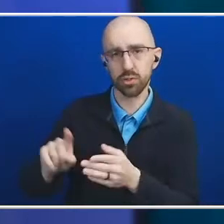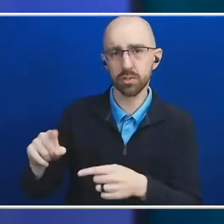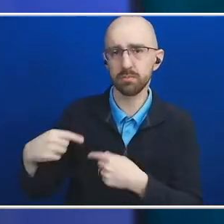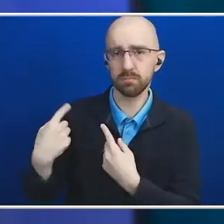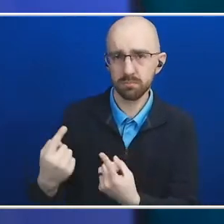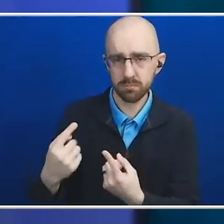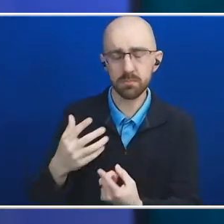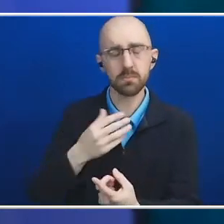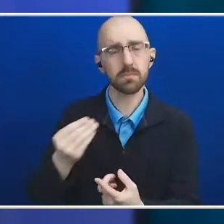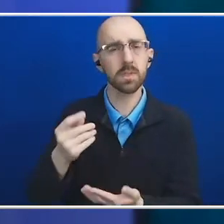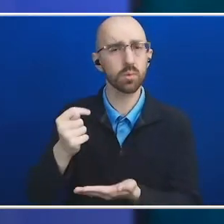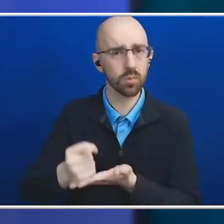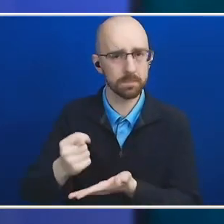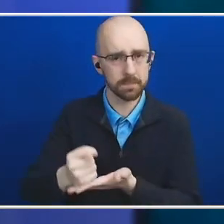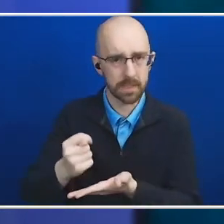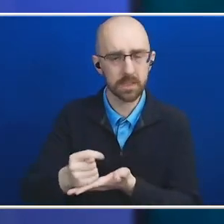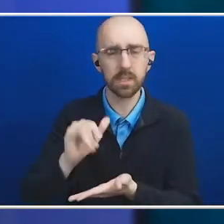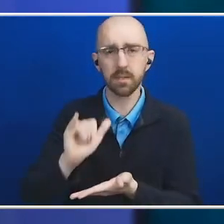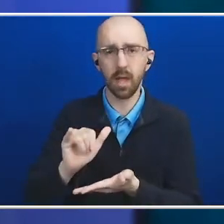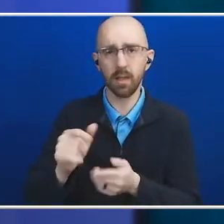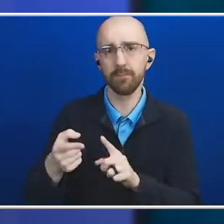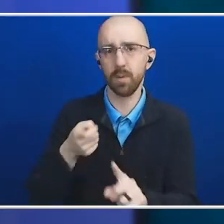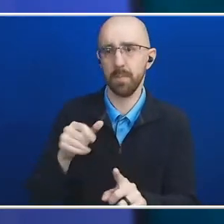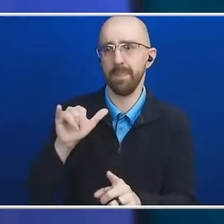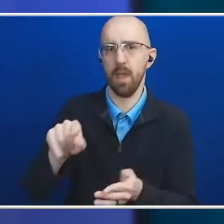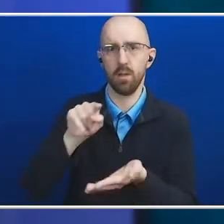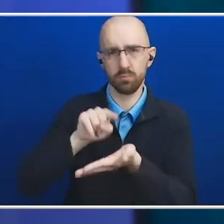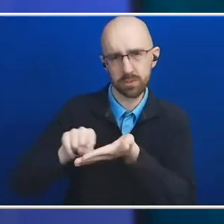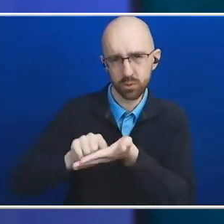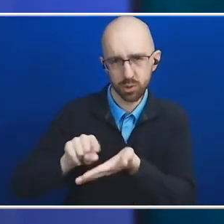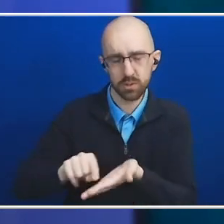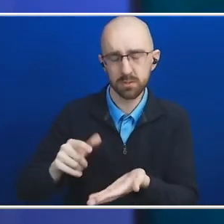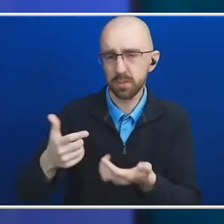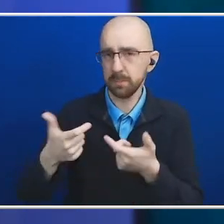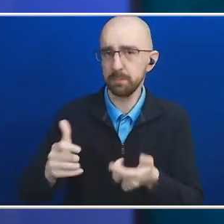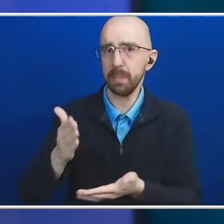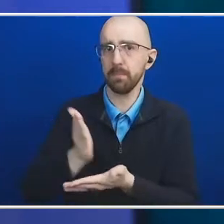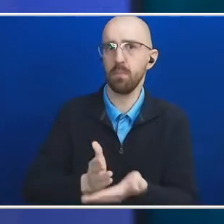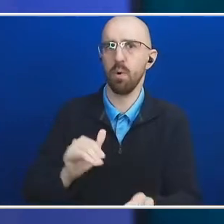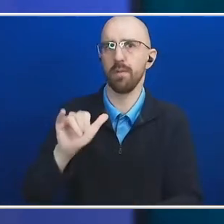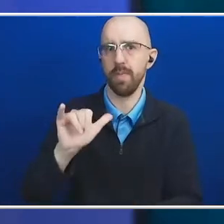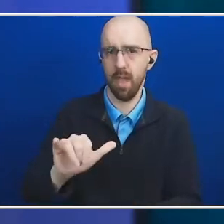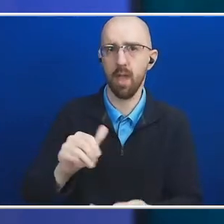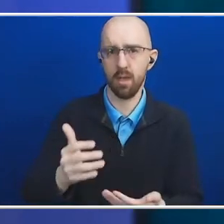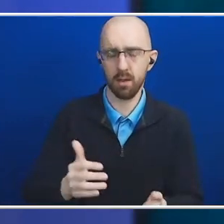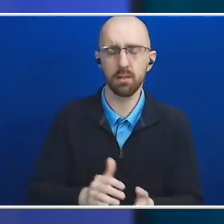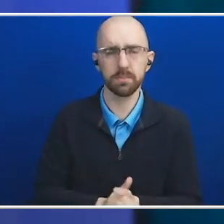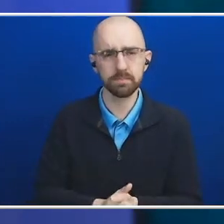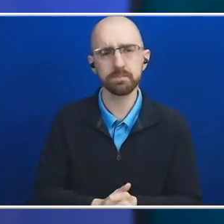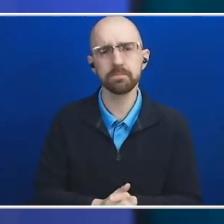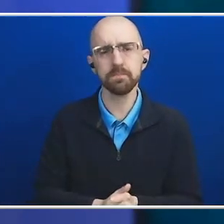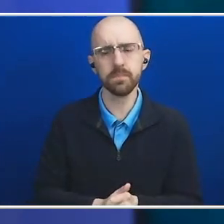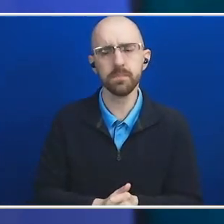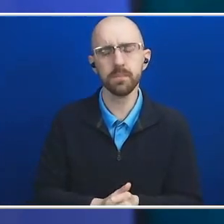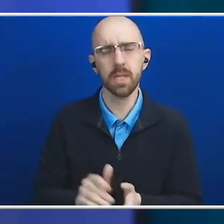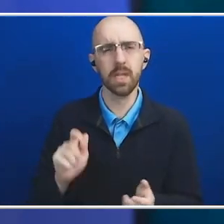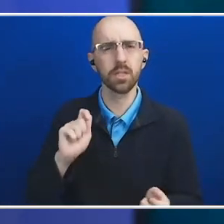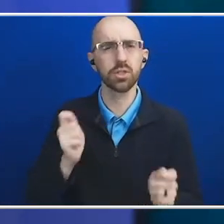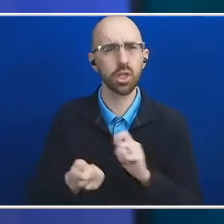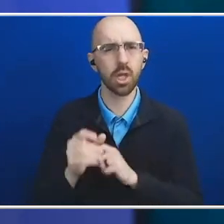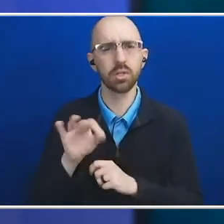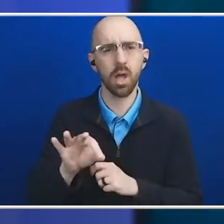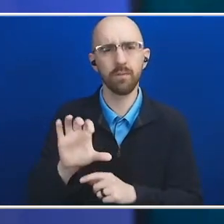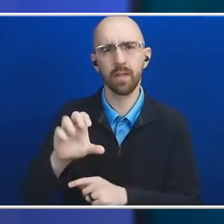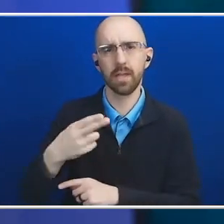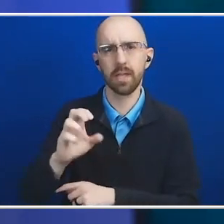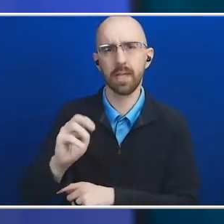treatment that has come from that research, I think is a big part of that. The change of the chemotherapy